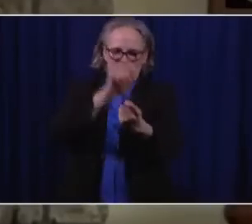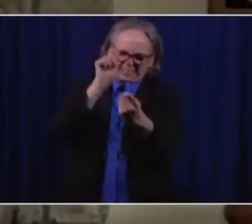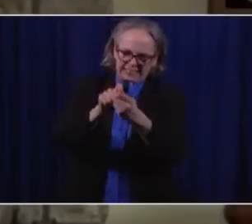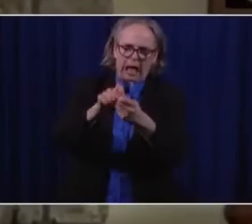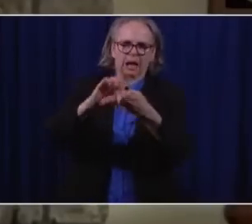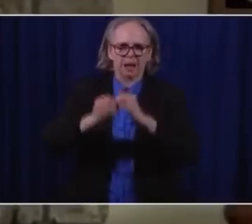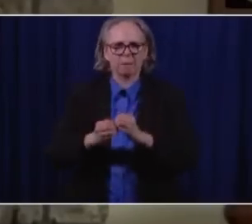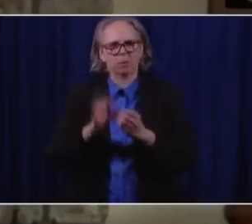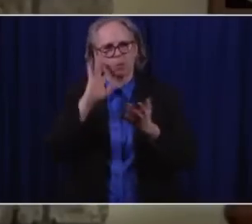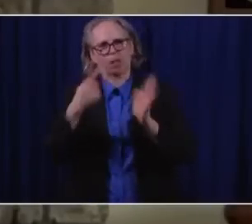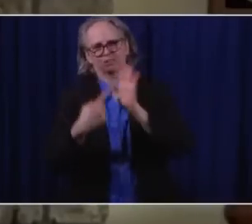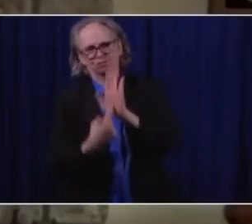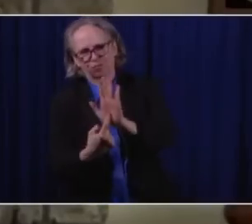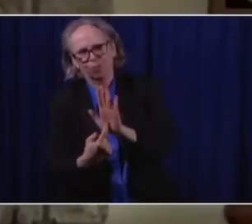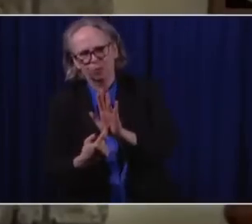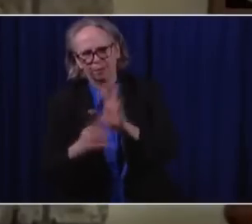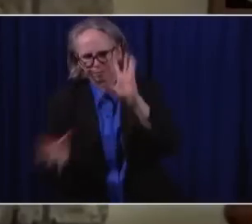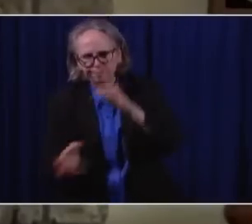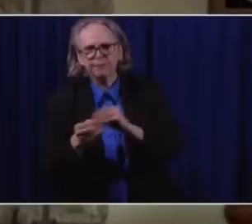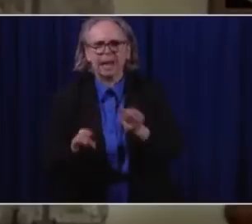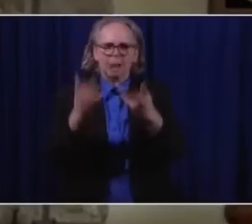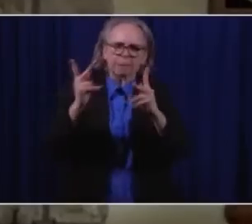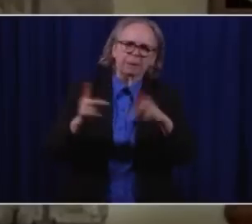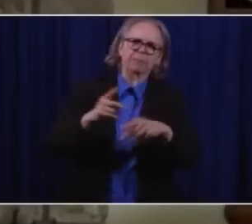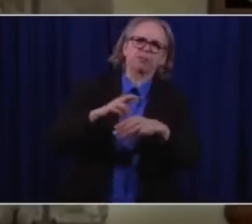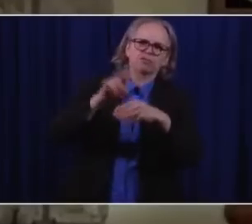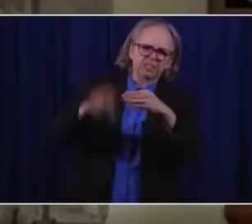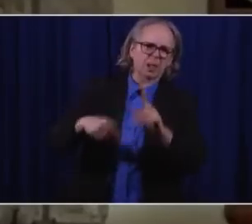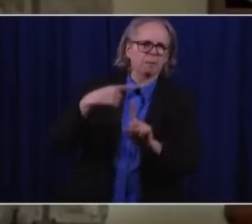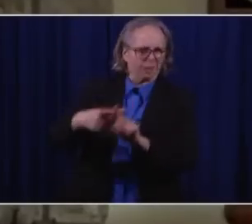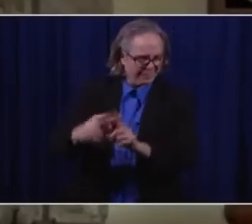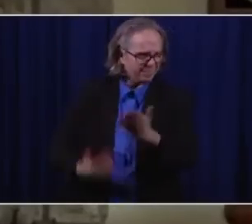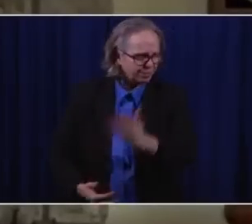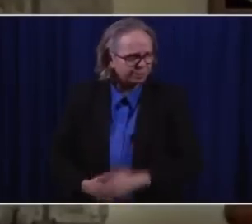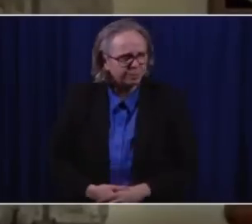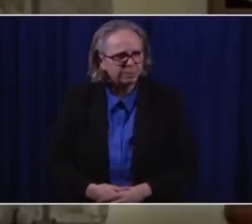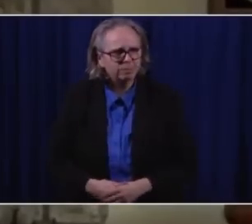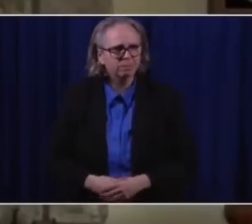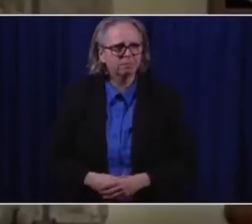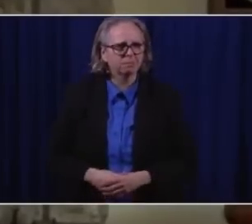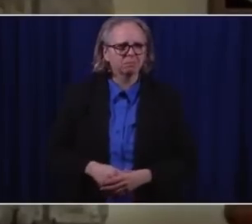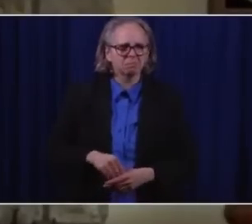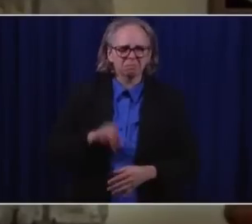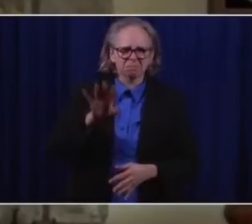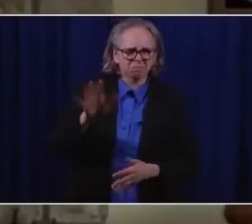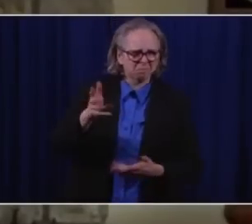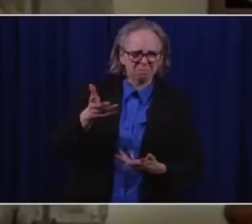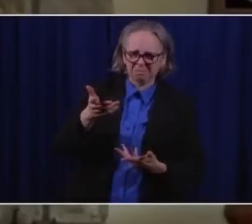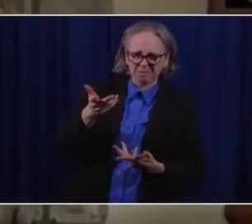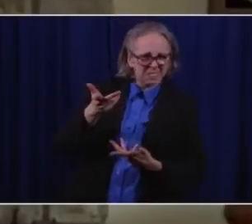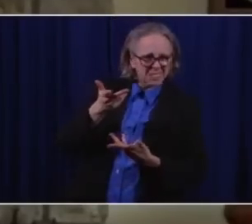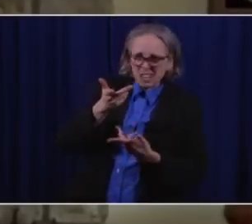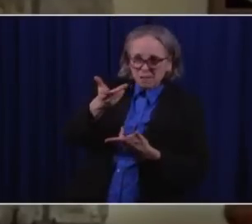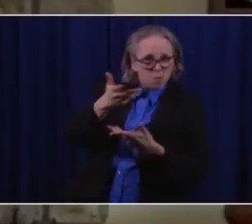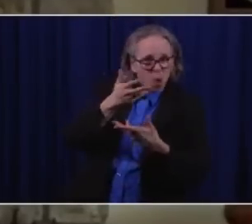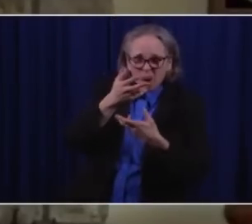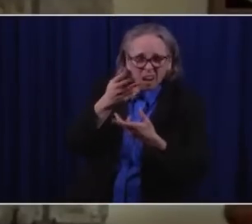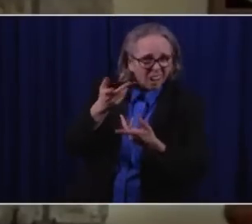say for those who don't want to rely on case numbers, and we're going to try to continue to give you the best case numbers we